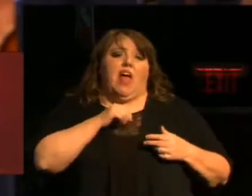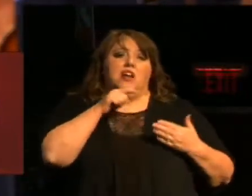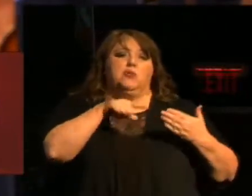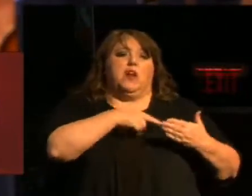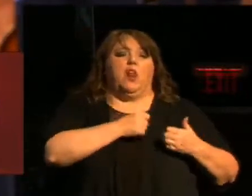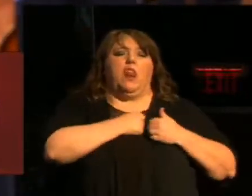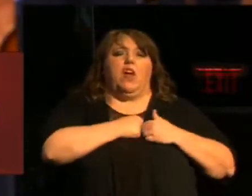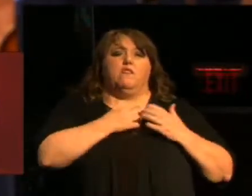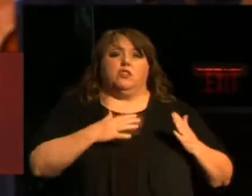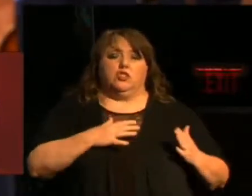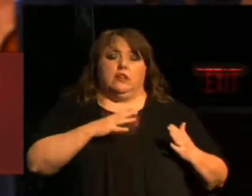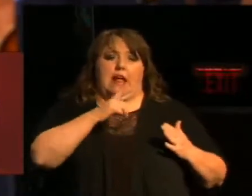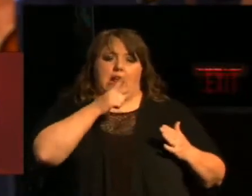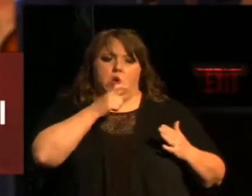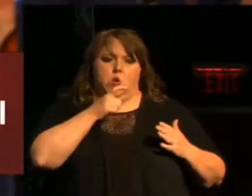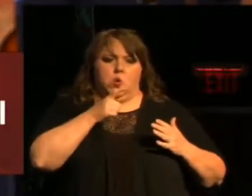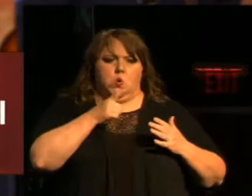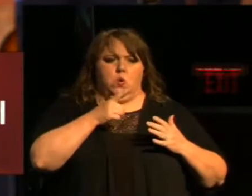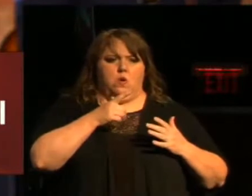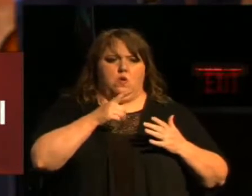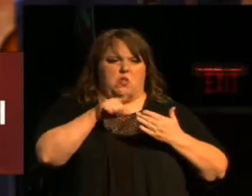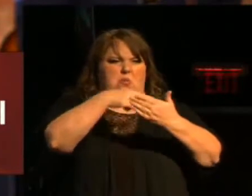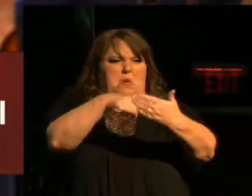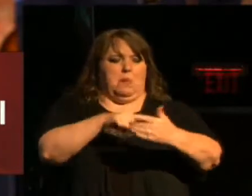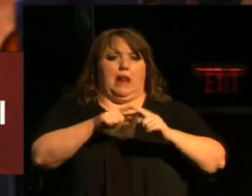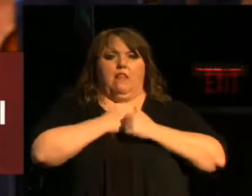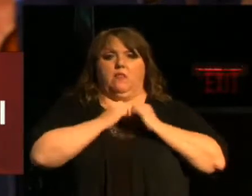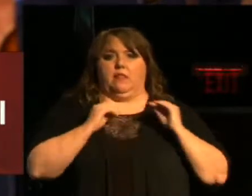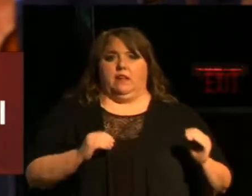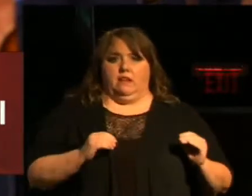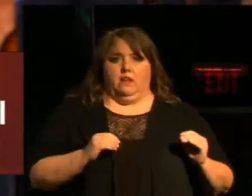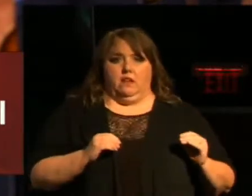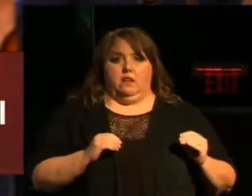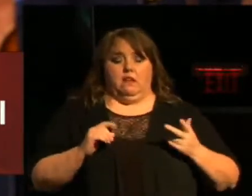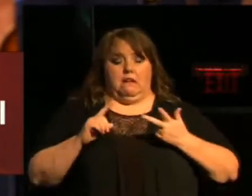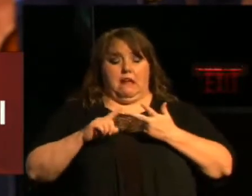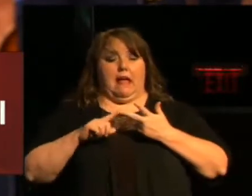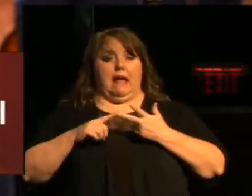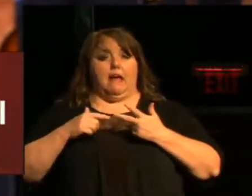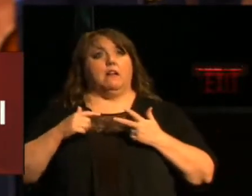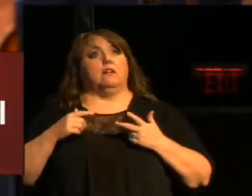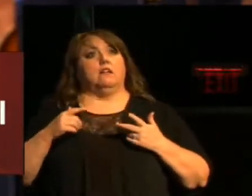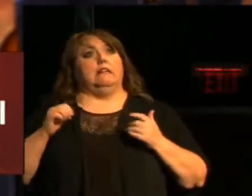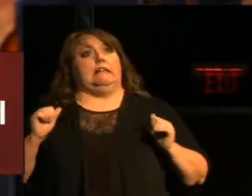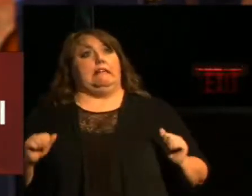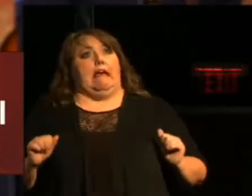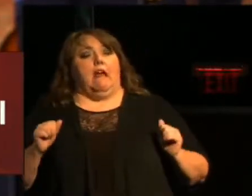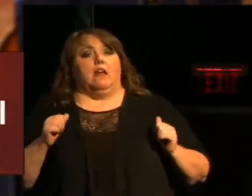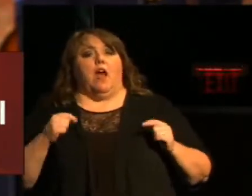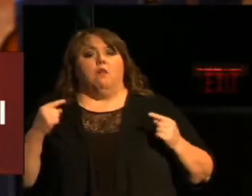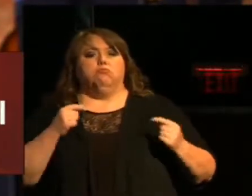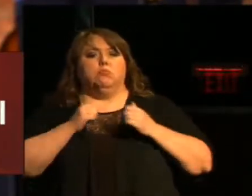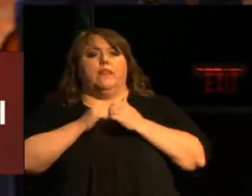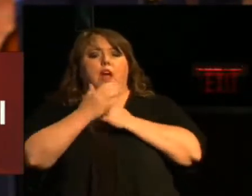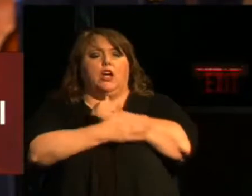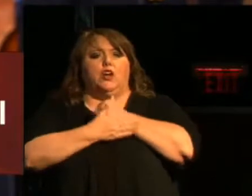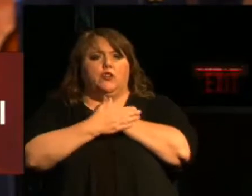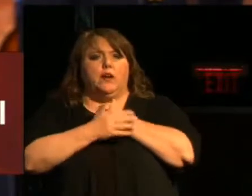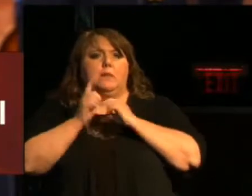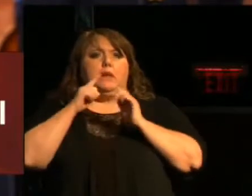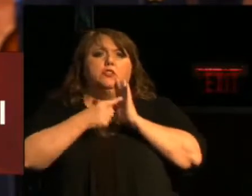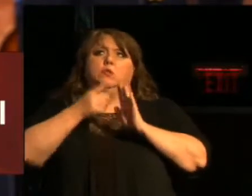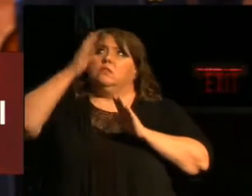my favorite part is when we would sit at this jam session. And I don't know if you've been to East Texas. East Texas has the most